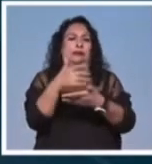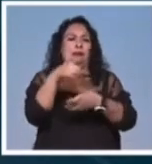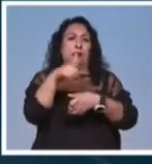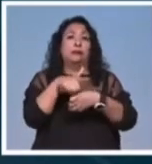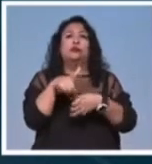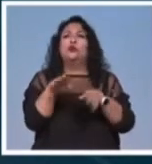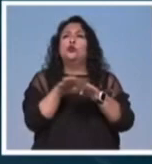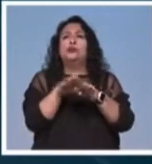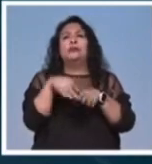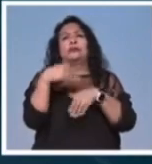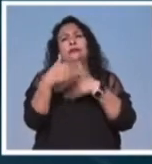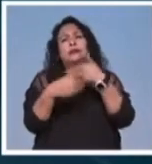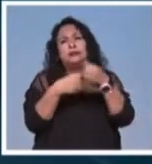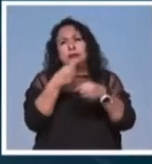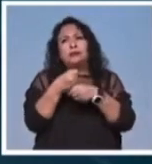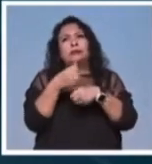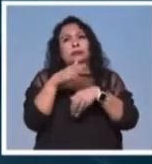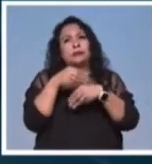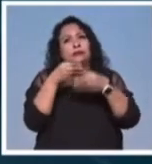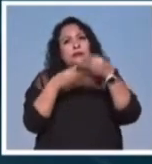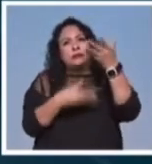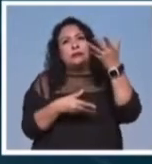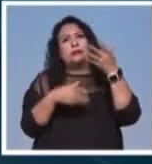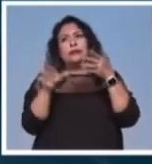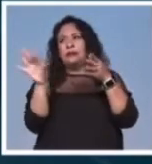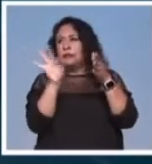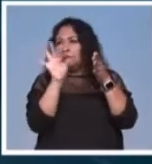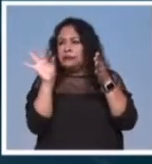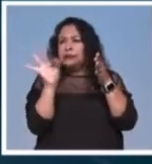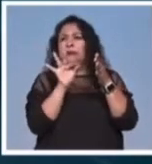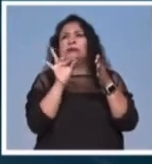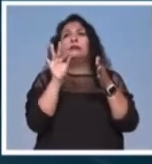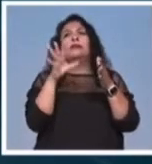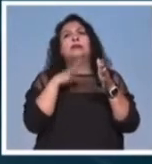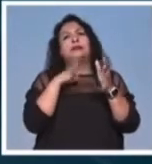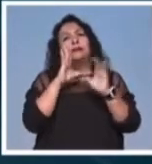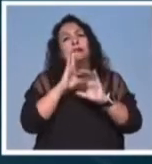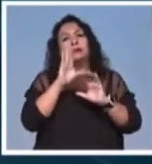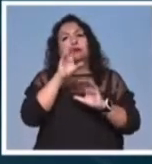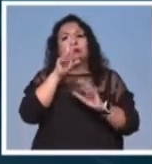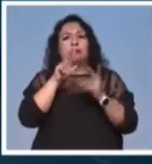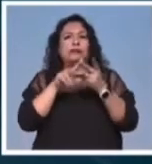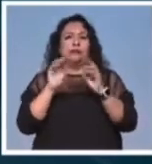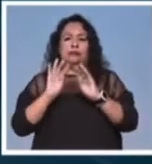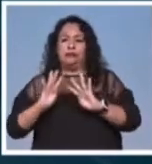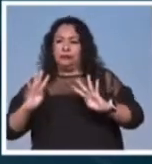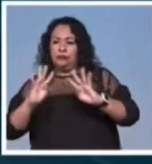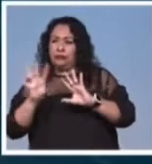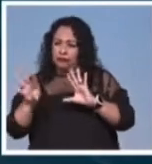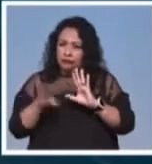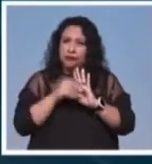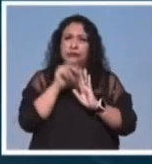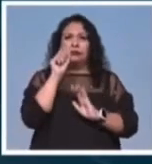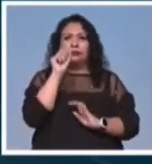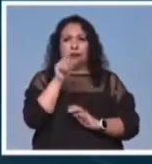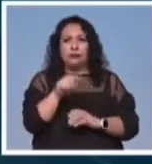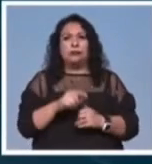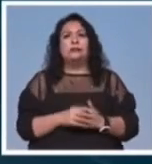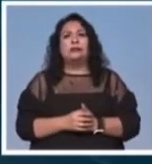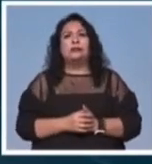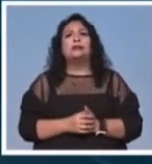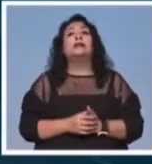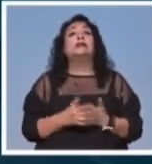added additional musical capabilities, expanded the repertoire and the genre to include chorus and